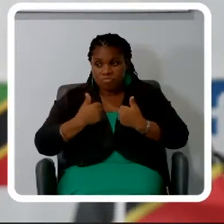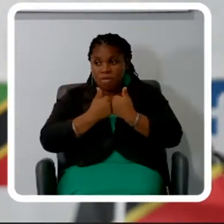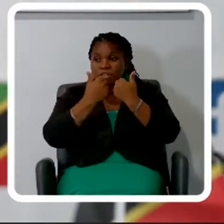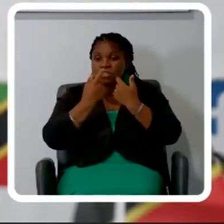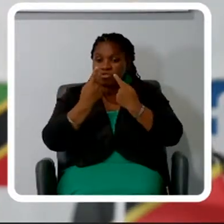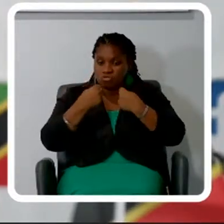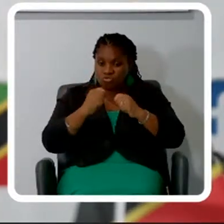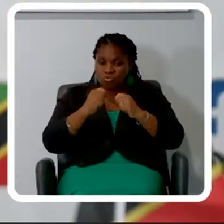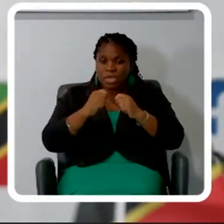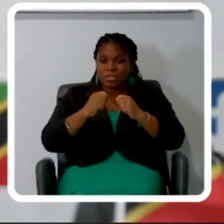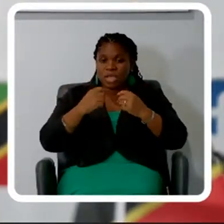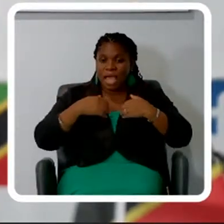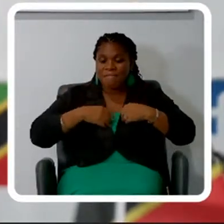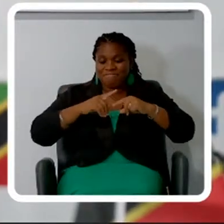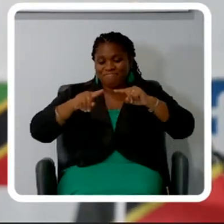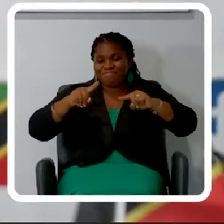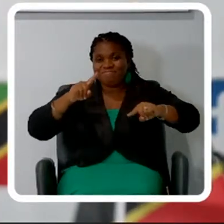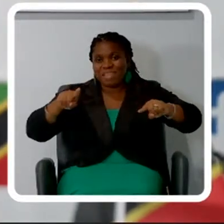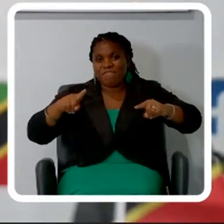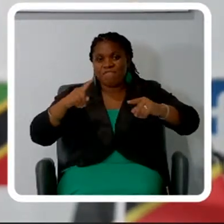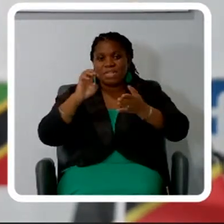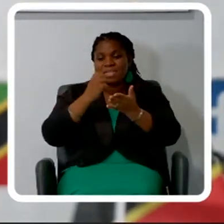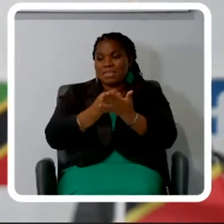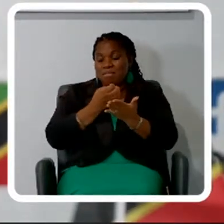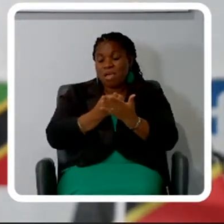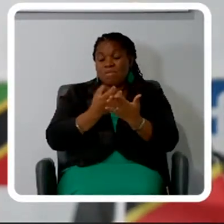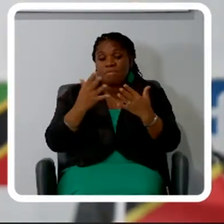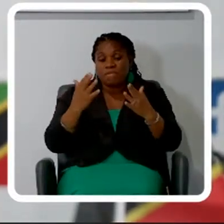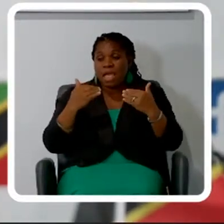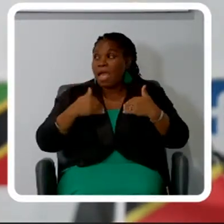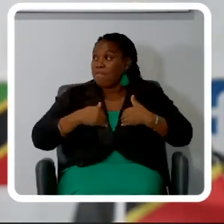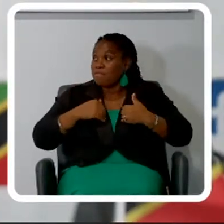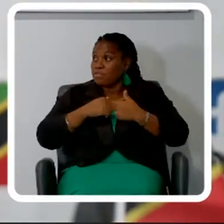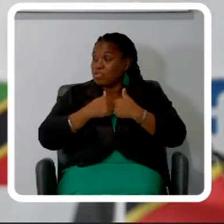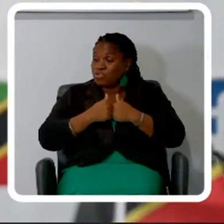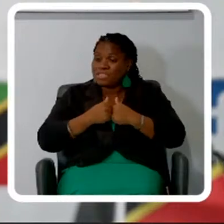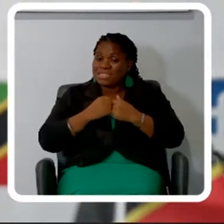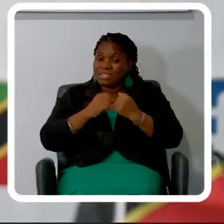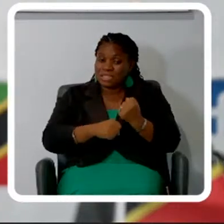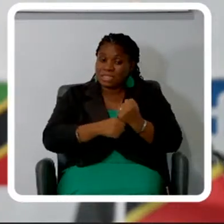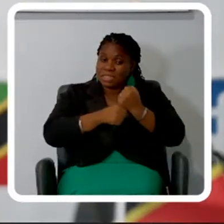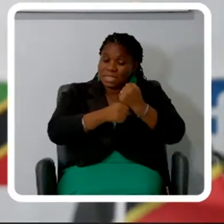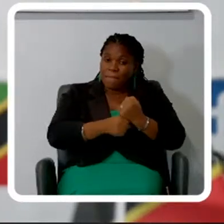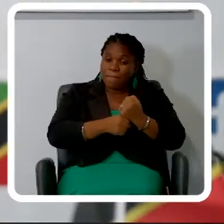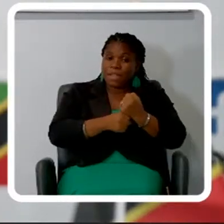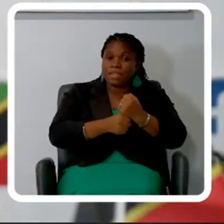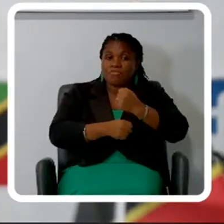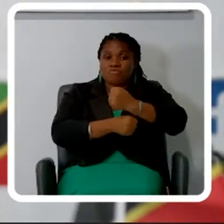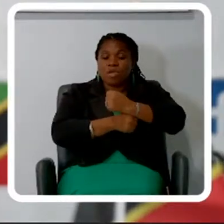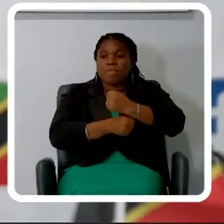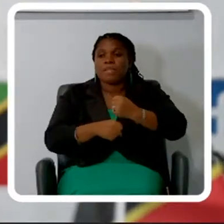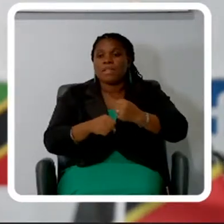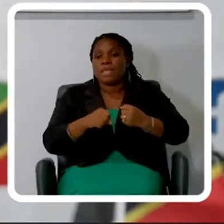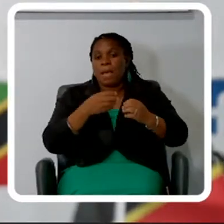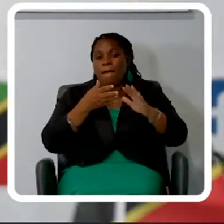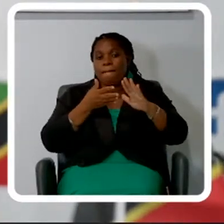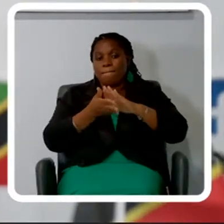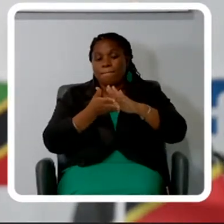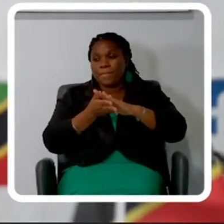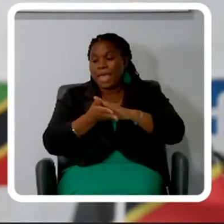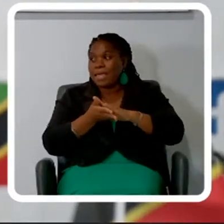to diversify the economy. We had our challenges in stabilizing our banking system and our social